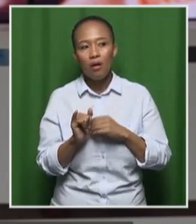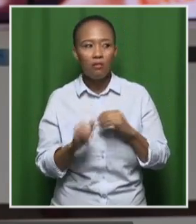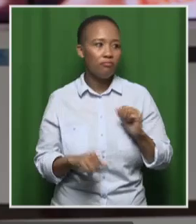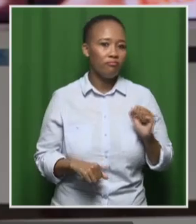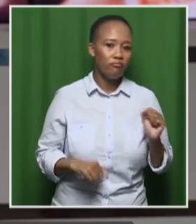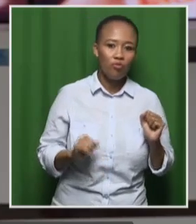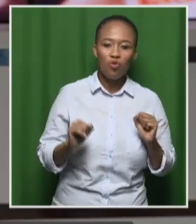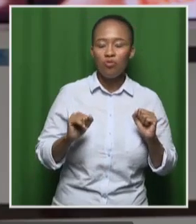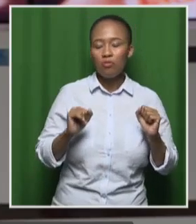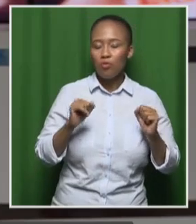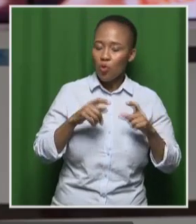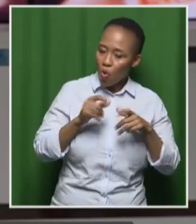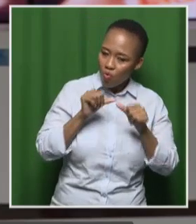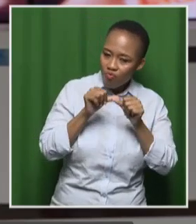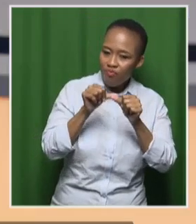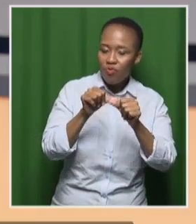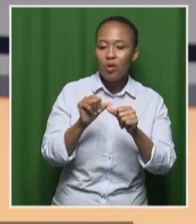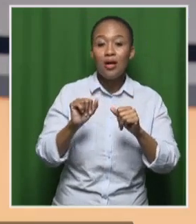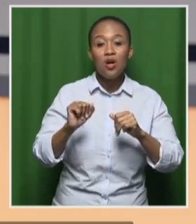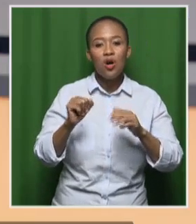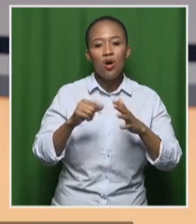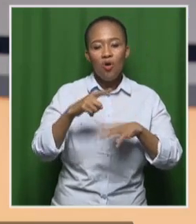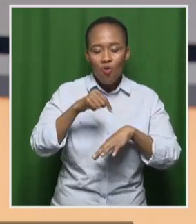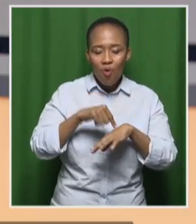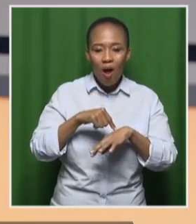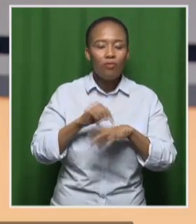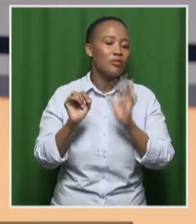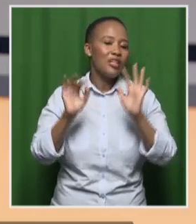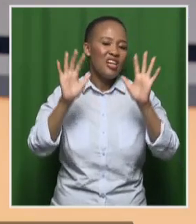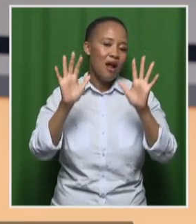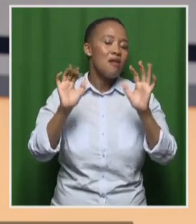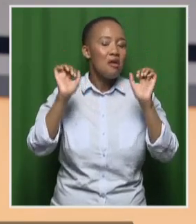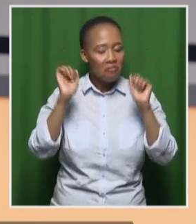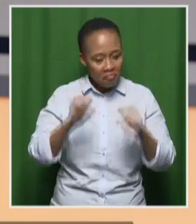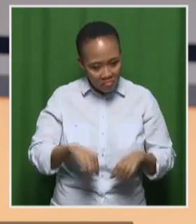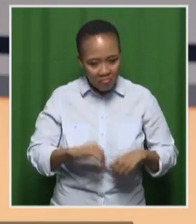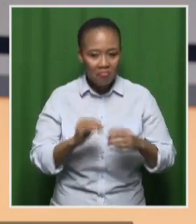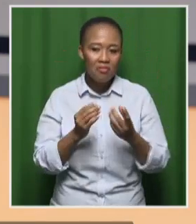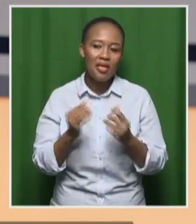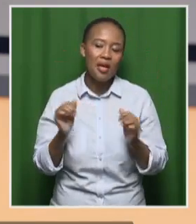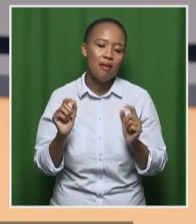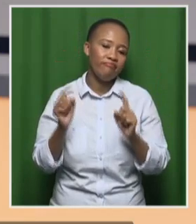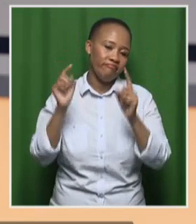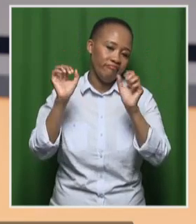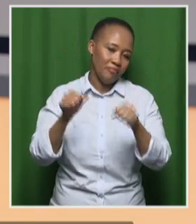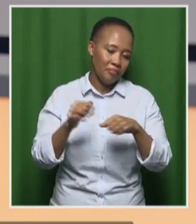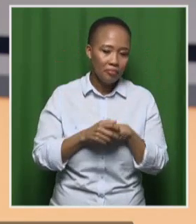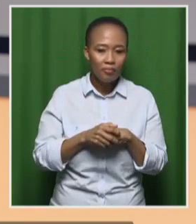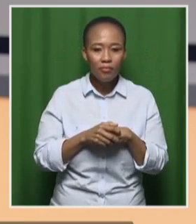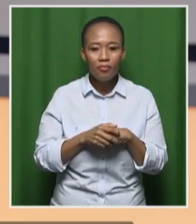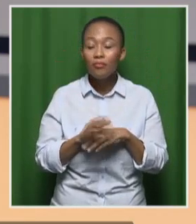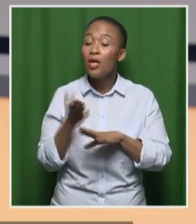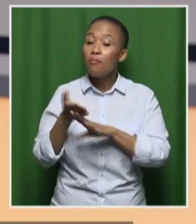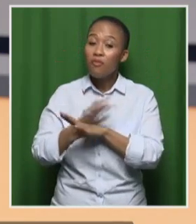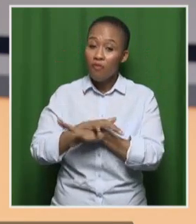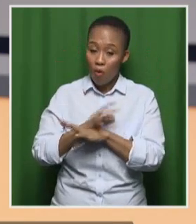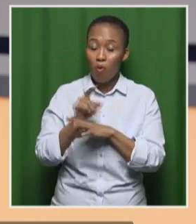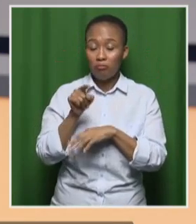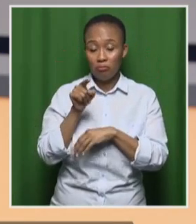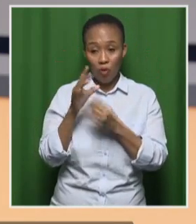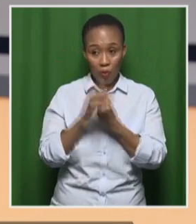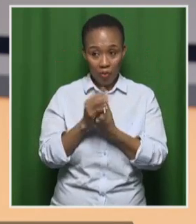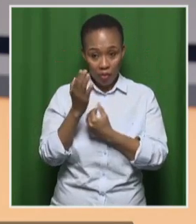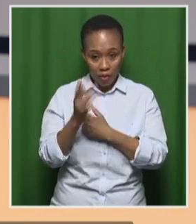round 10 was literally all she wrote. All she wrote. And this is what I love about you, Colin, because I've done boxing with you before as a ring